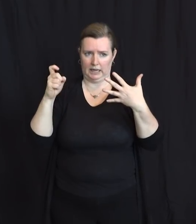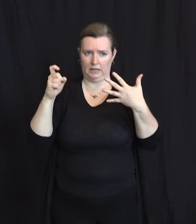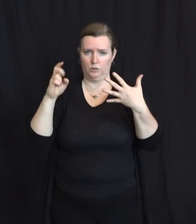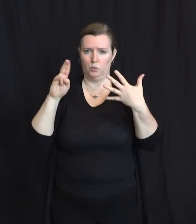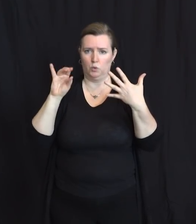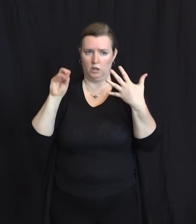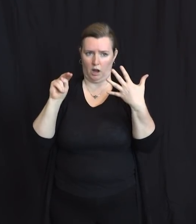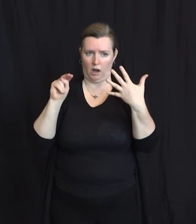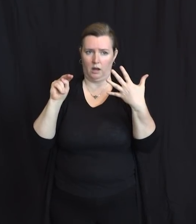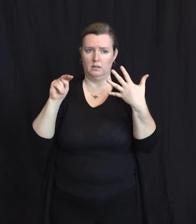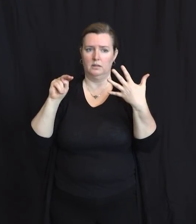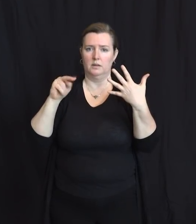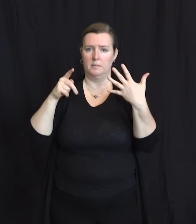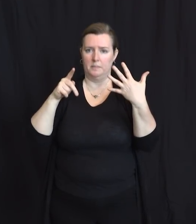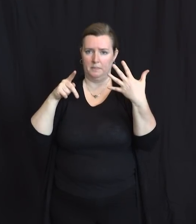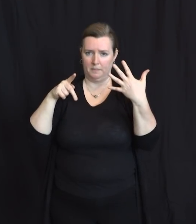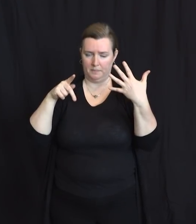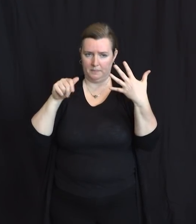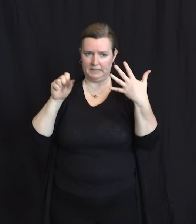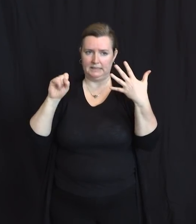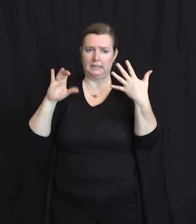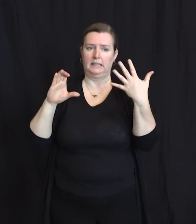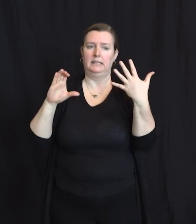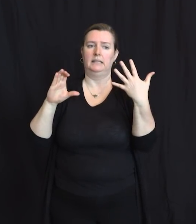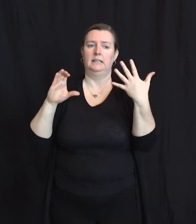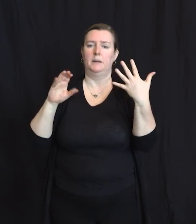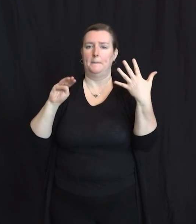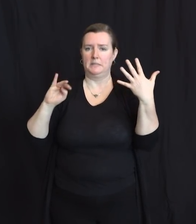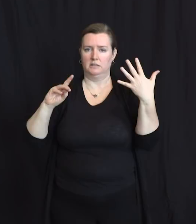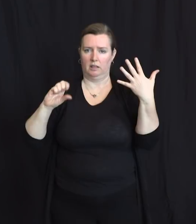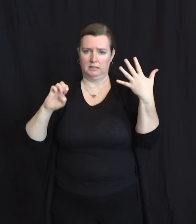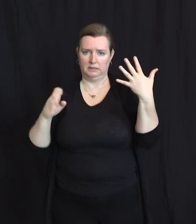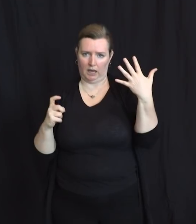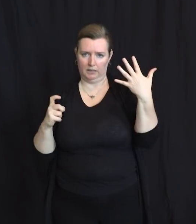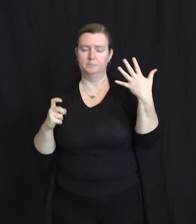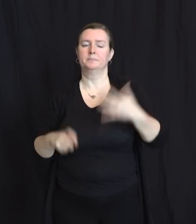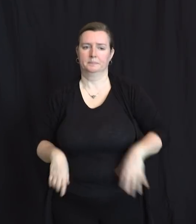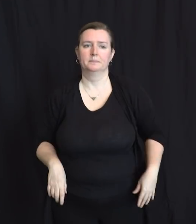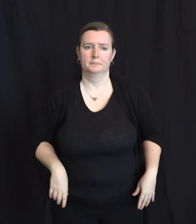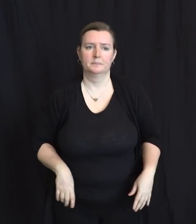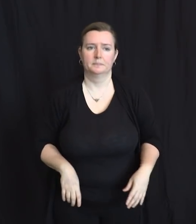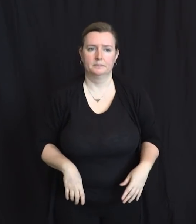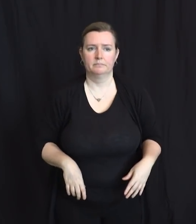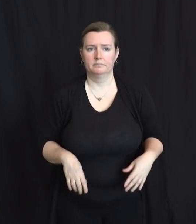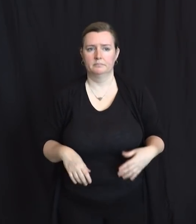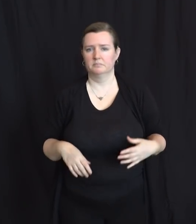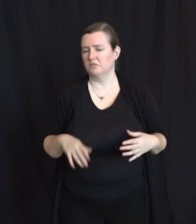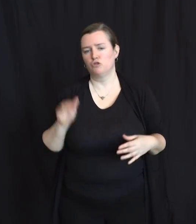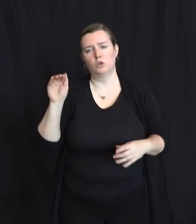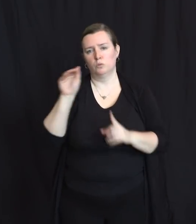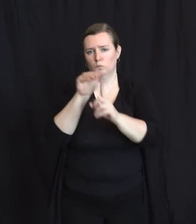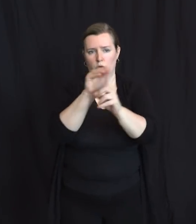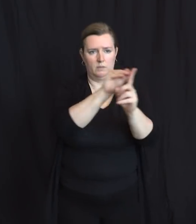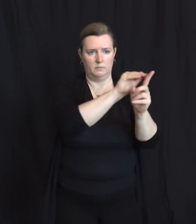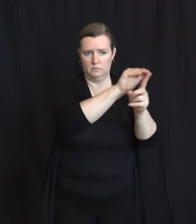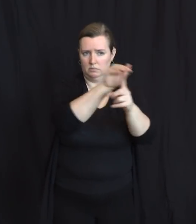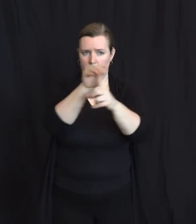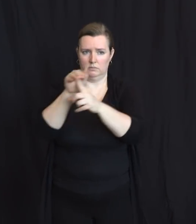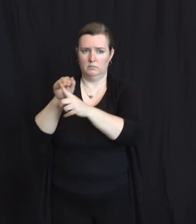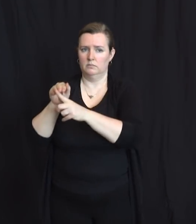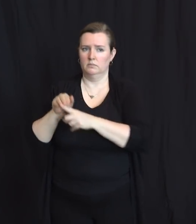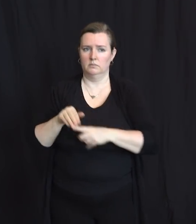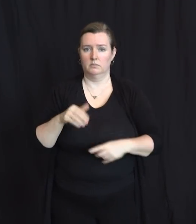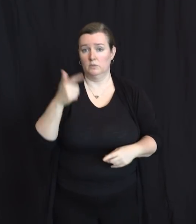and Middlesex, and that's the 6 that we've had. But remind everybody, every one of our 21 counties has